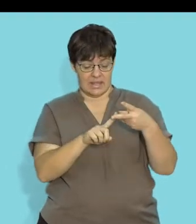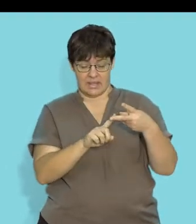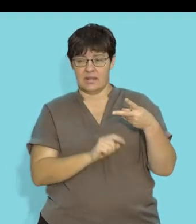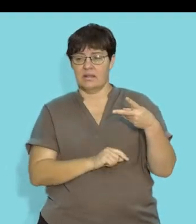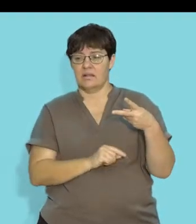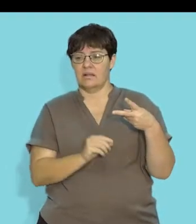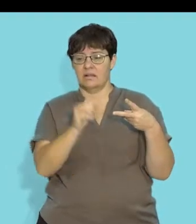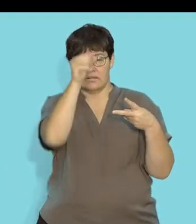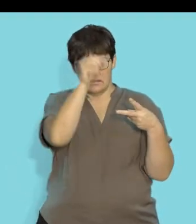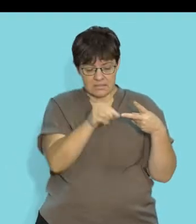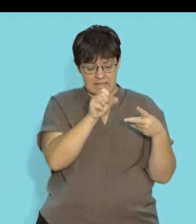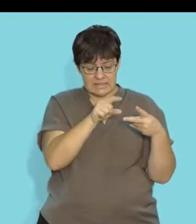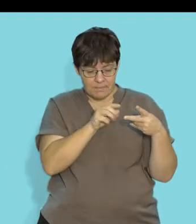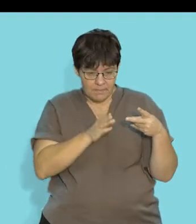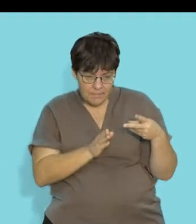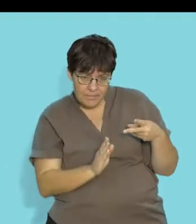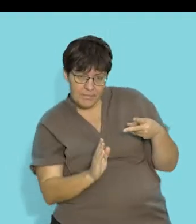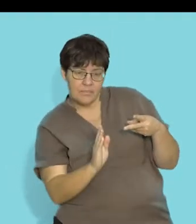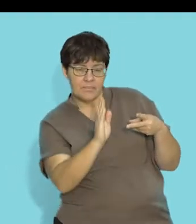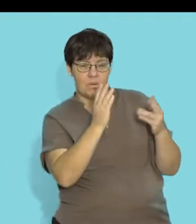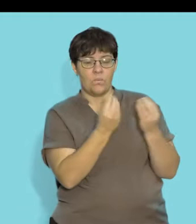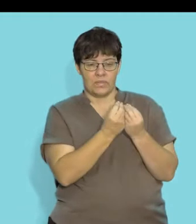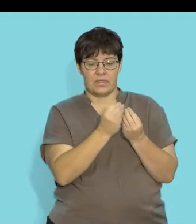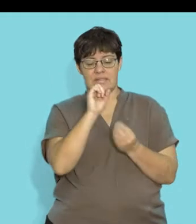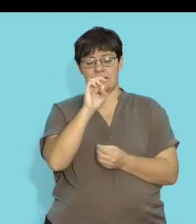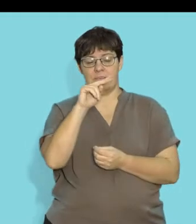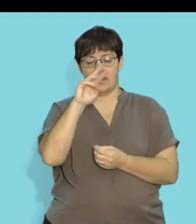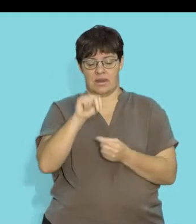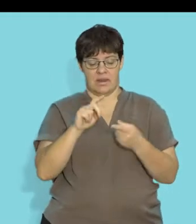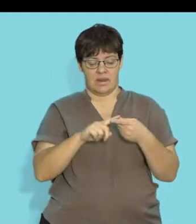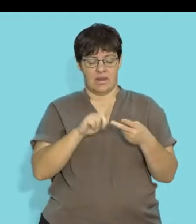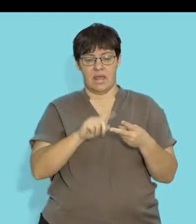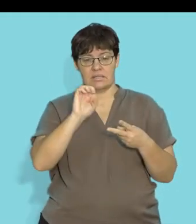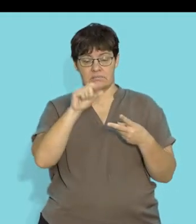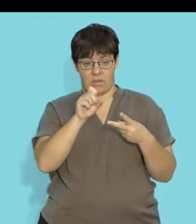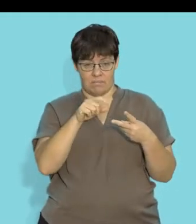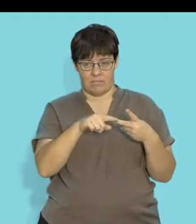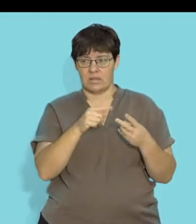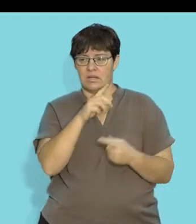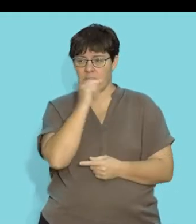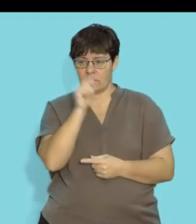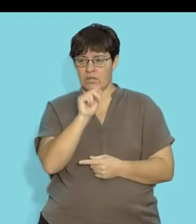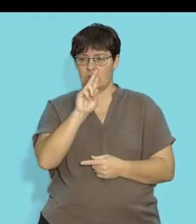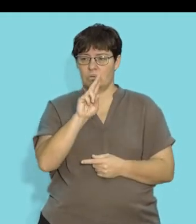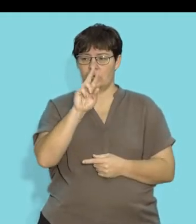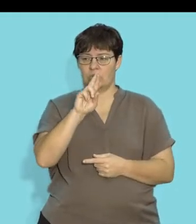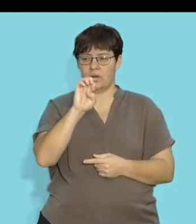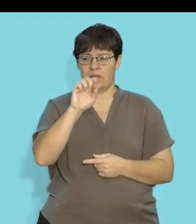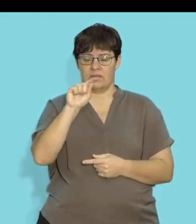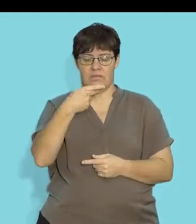carries out semen along with sperm. So that's the urethra, and that's the